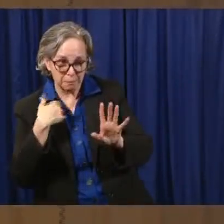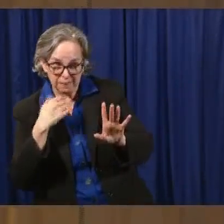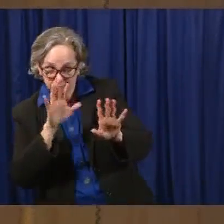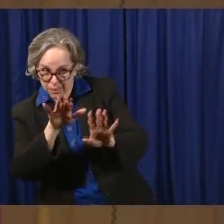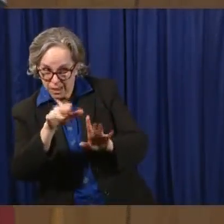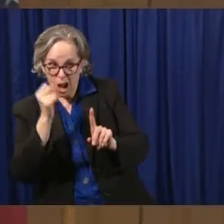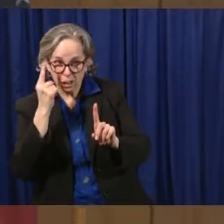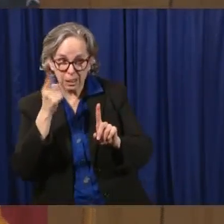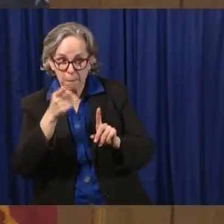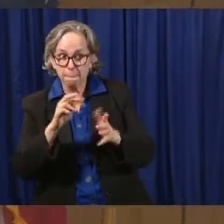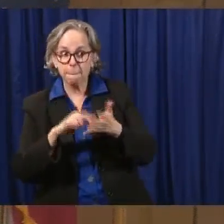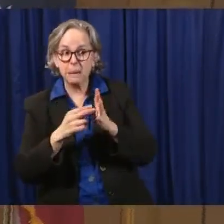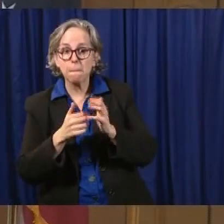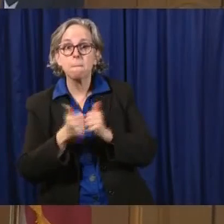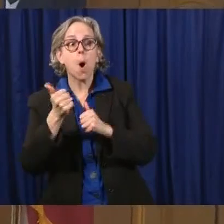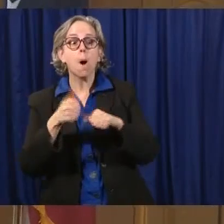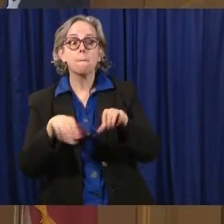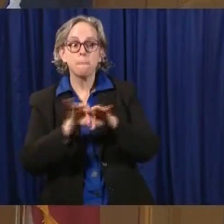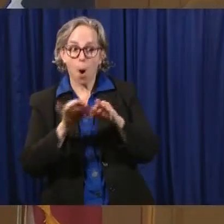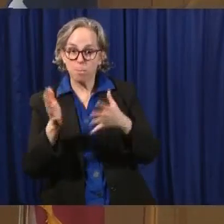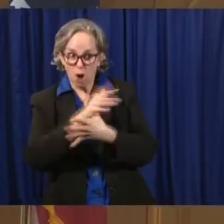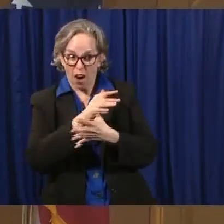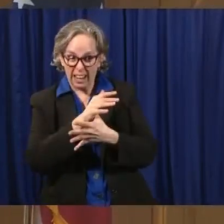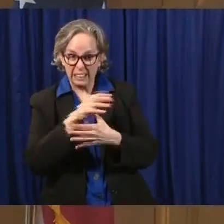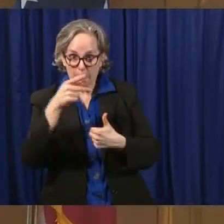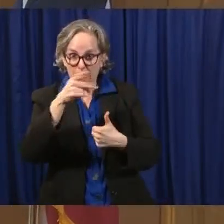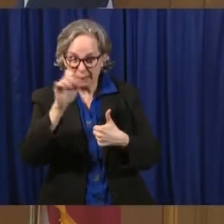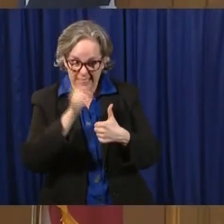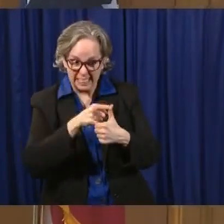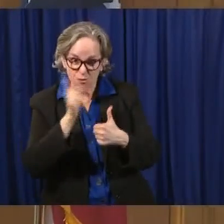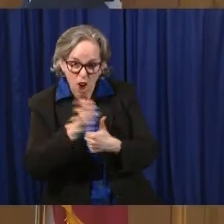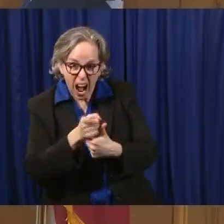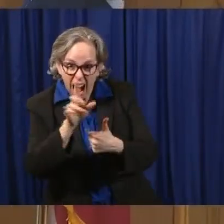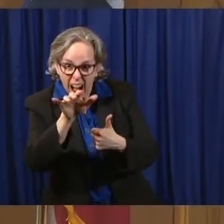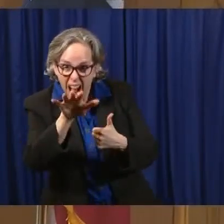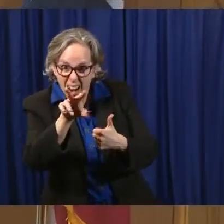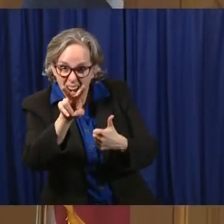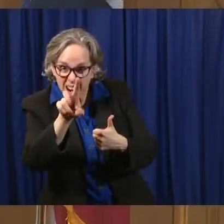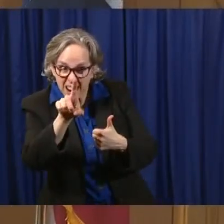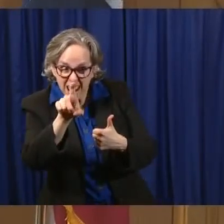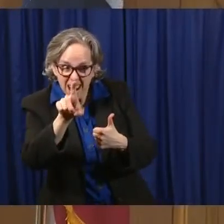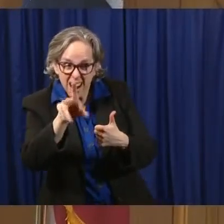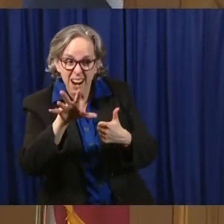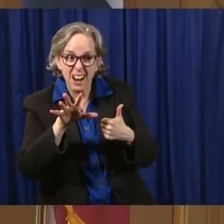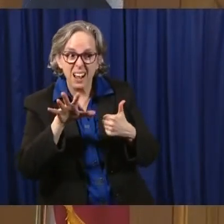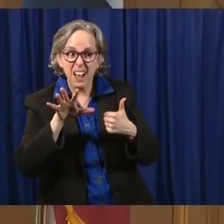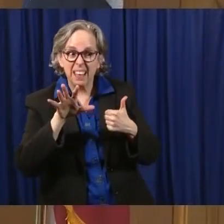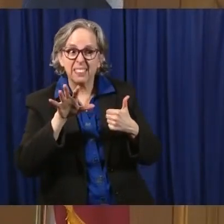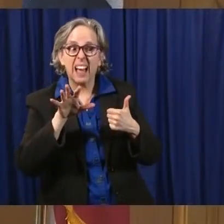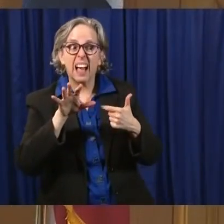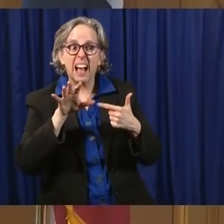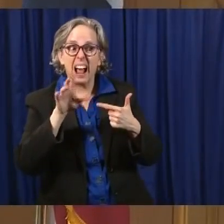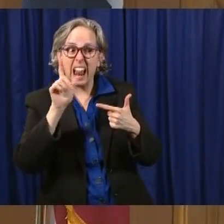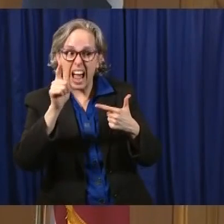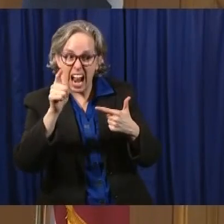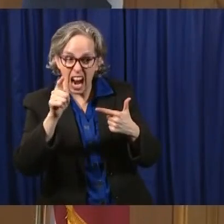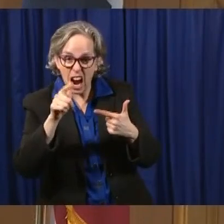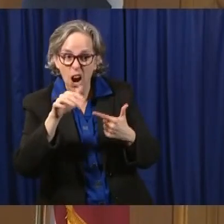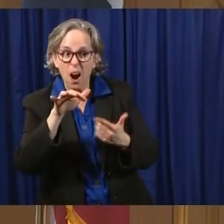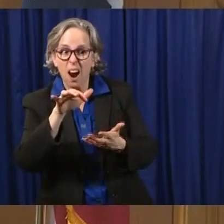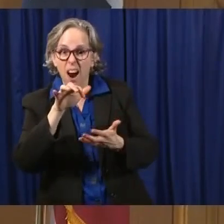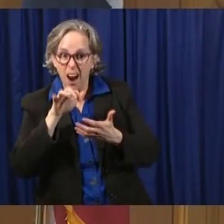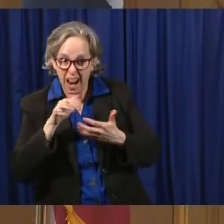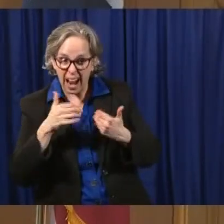the PPE right now, and the state working on building up PPE, but when the need for that maybe decreases, then the state might be looking